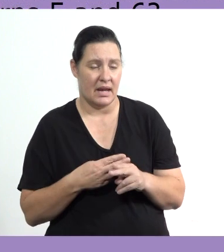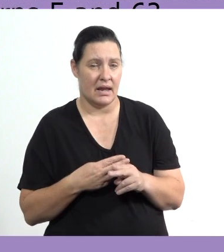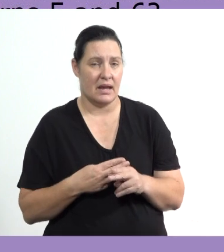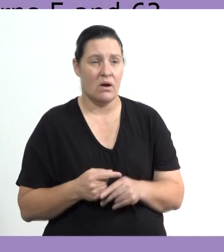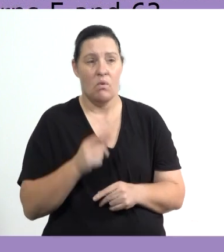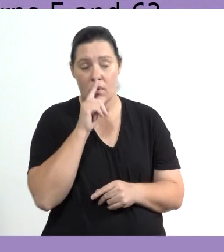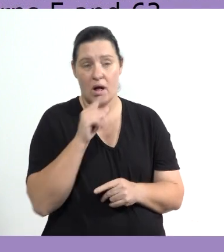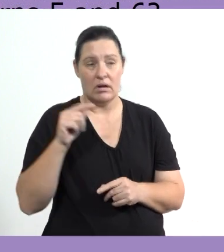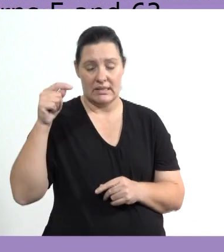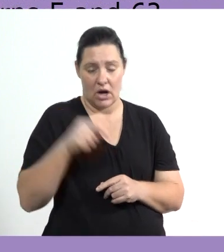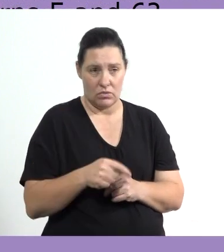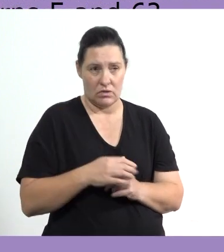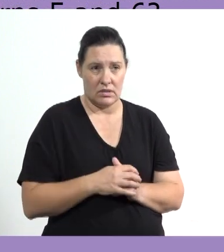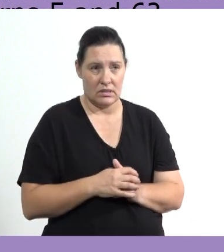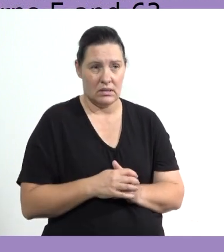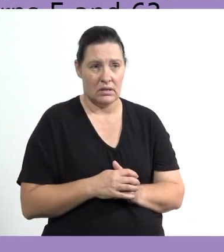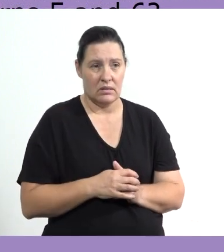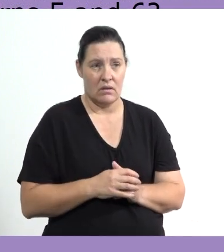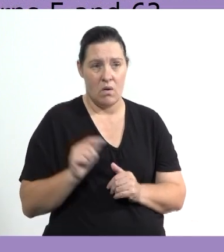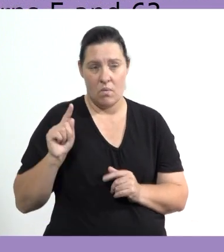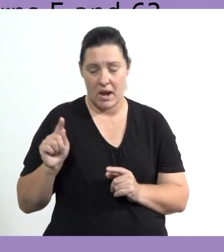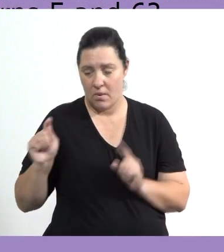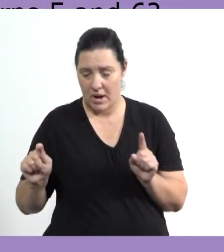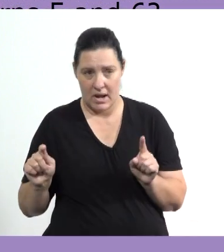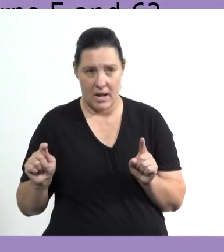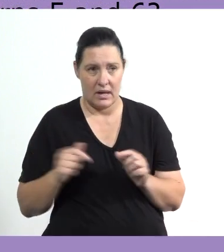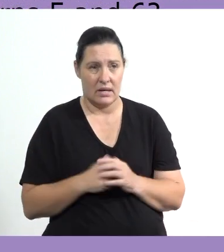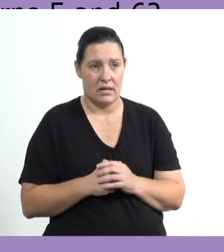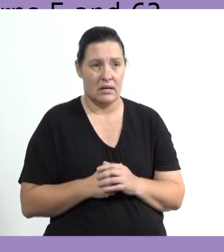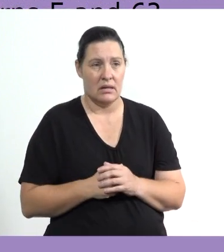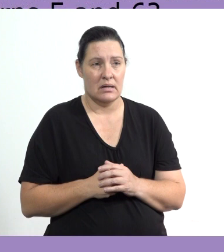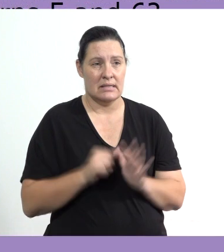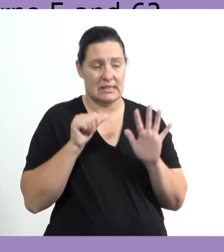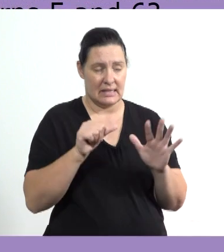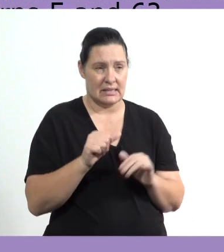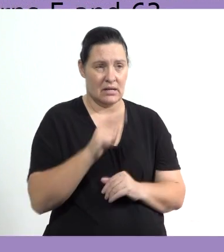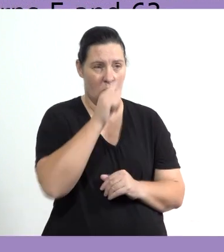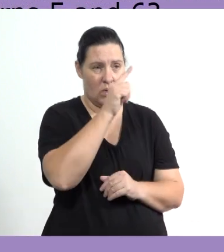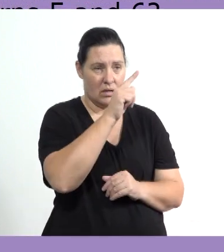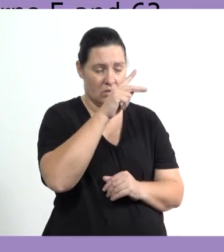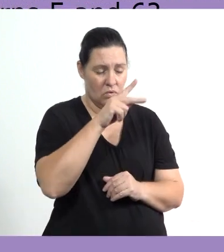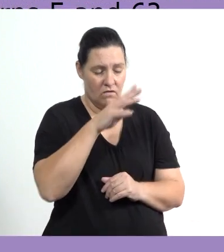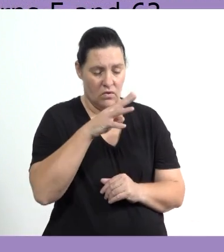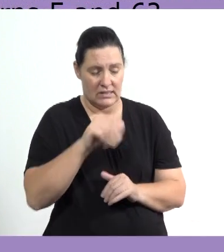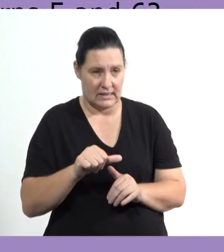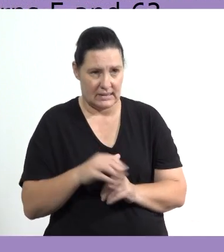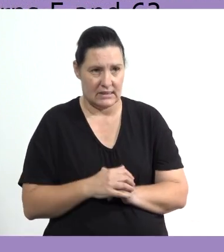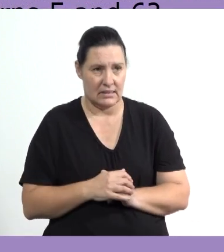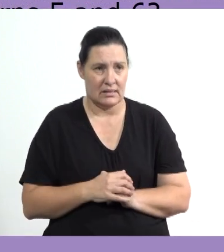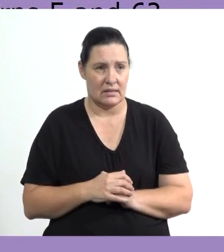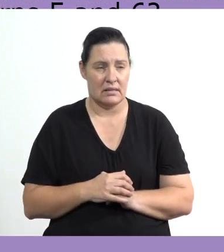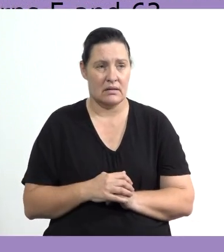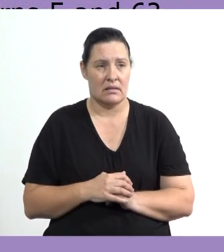Then we are going to go down from that one, and that also needs to be 6 of them. So that's going to be 2, 4,